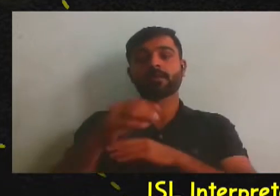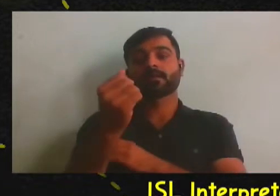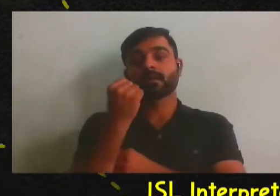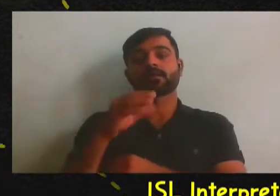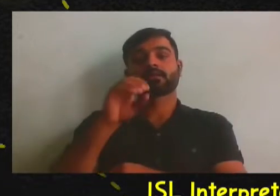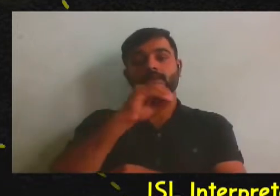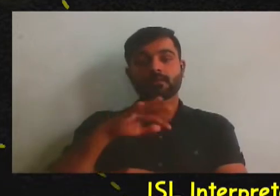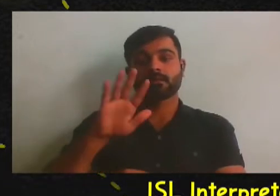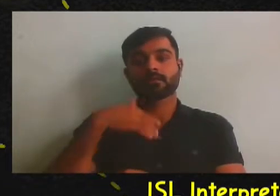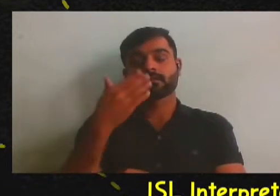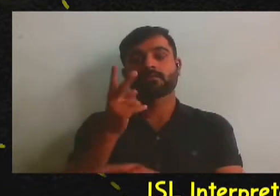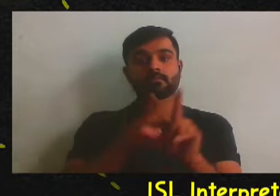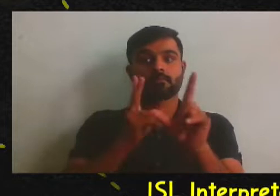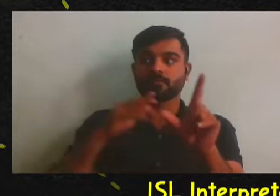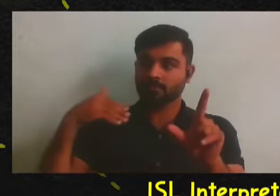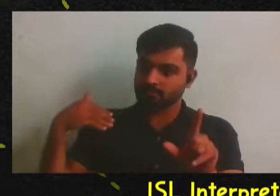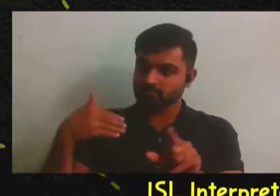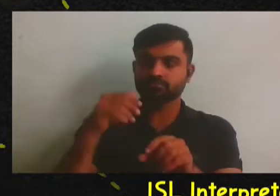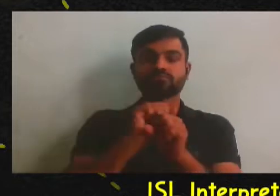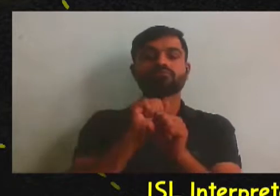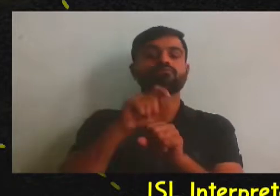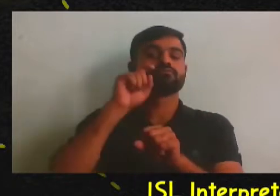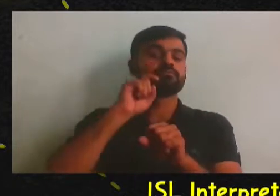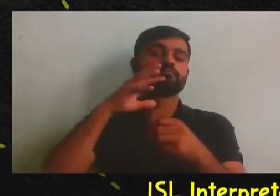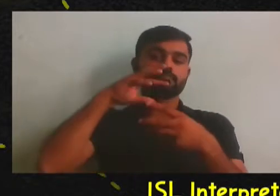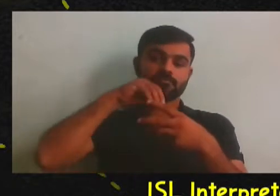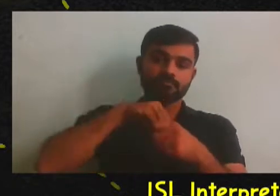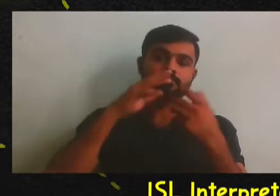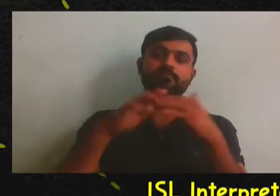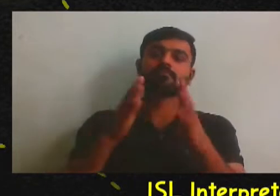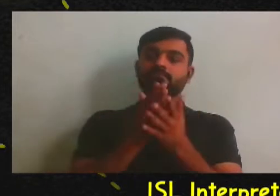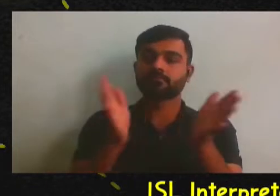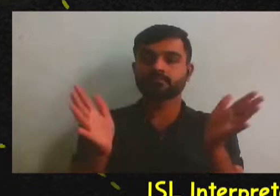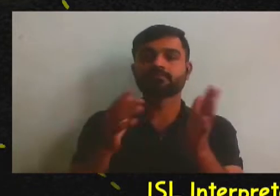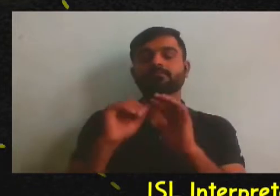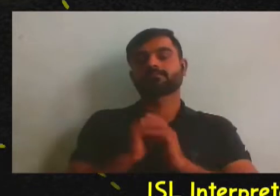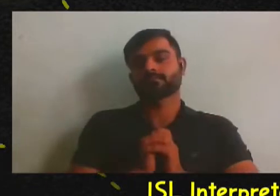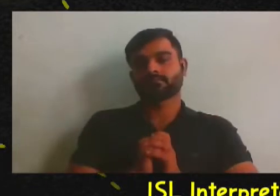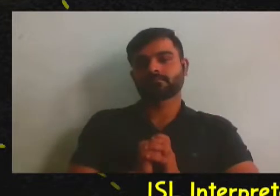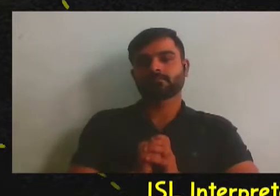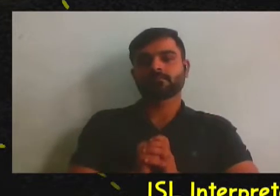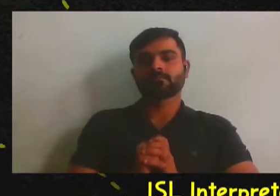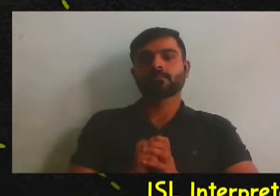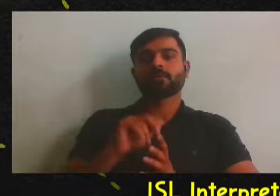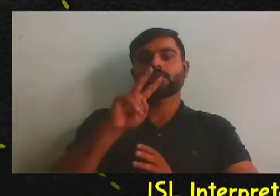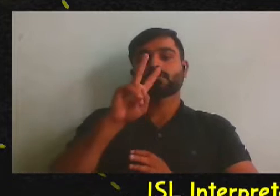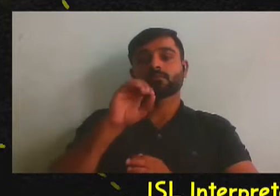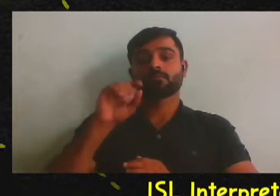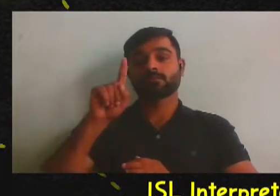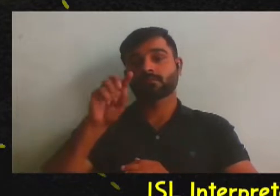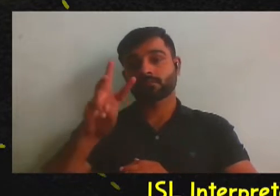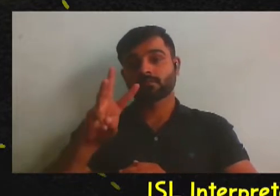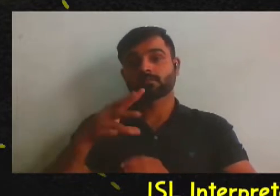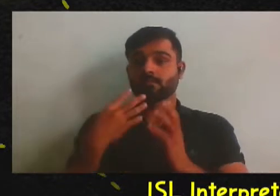and for over 2 decades, we've worked at the intersection of sexuality, gender, and rights. So around 2013, we